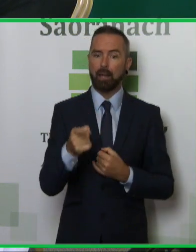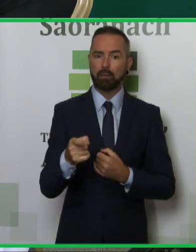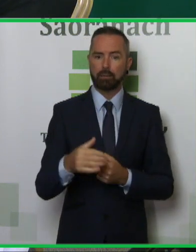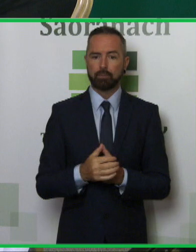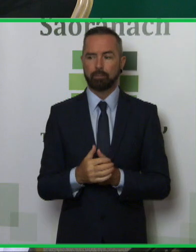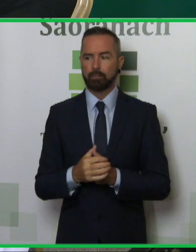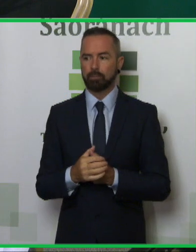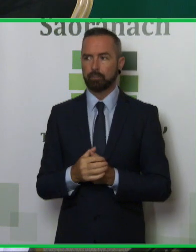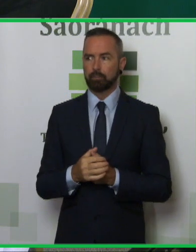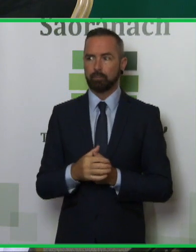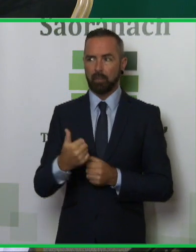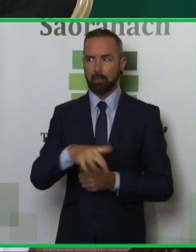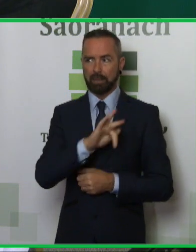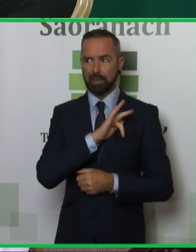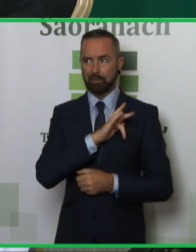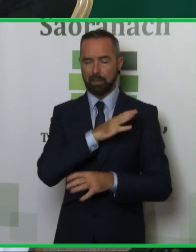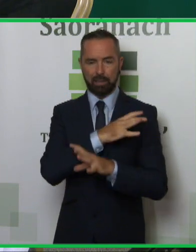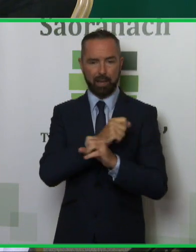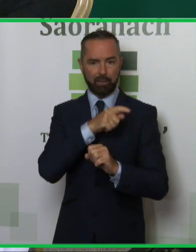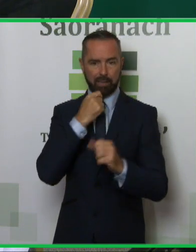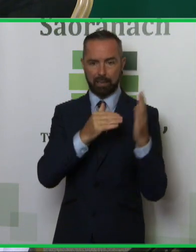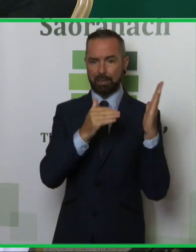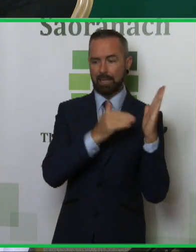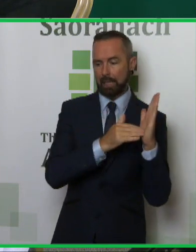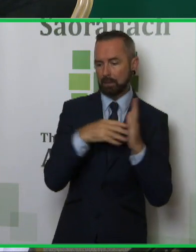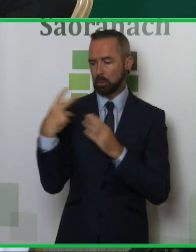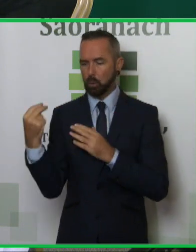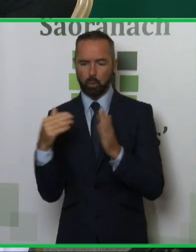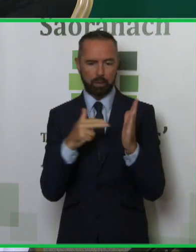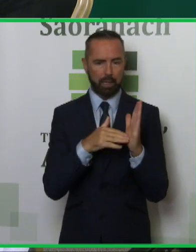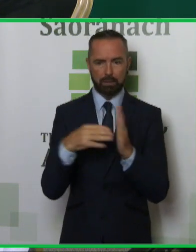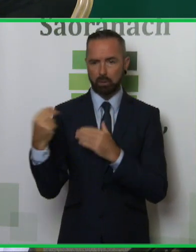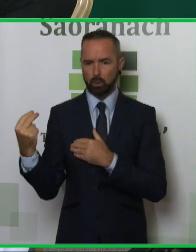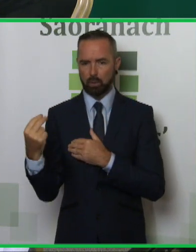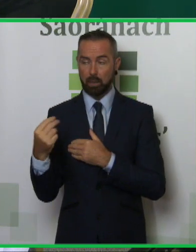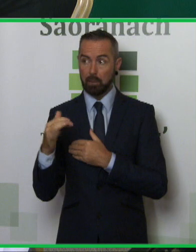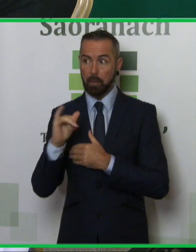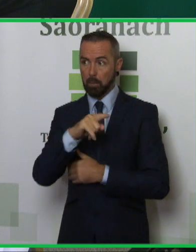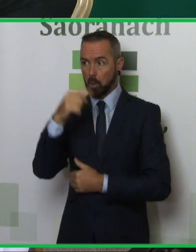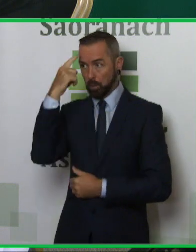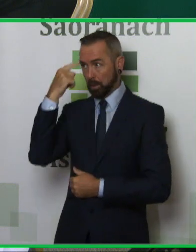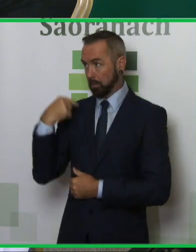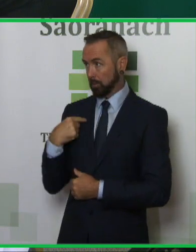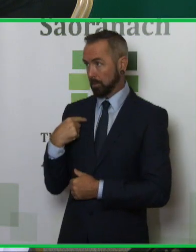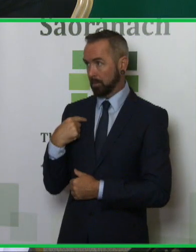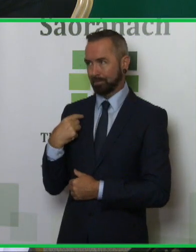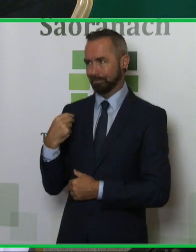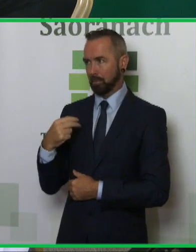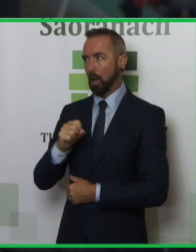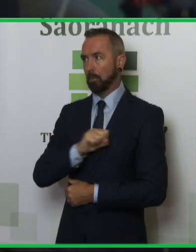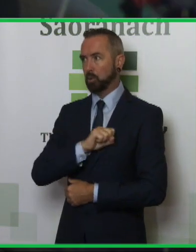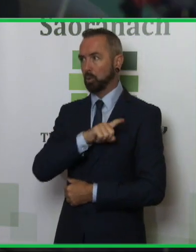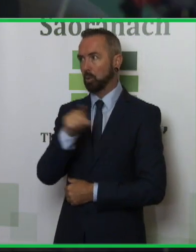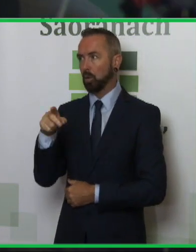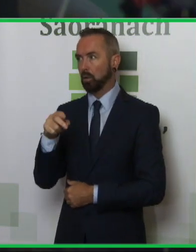role where I've been a yes person for anybody. So just in case that's hanging in the room, I can assure everybody the integrity